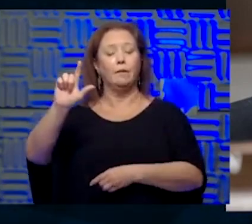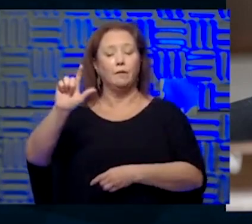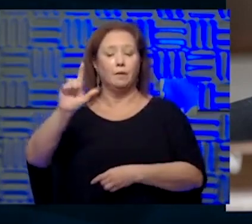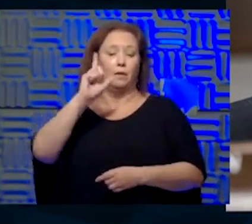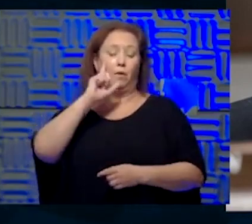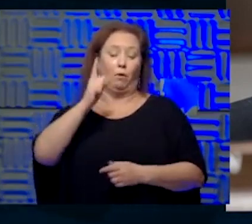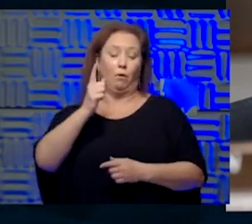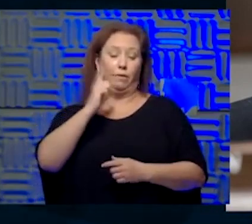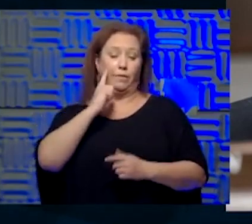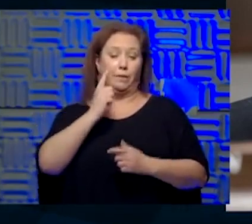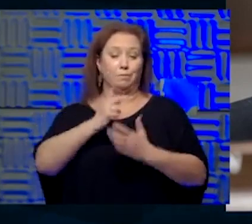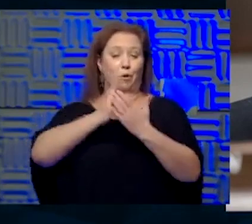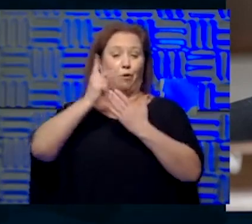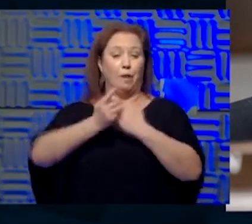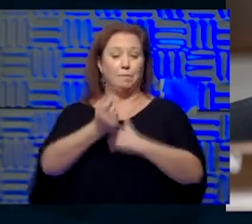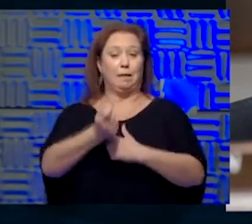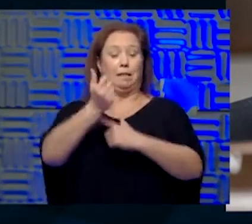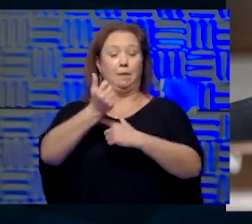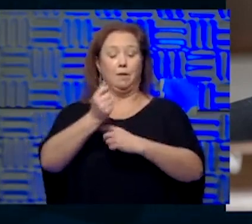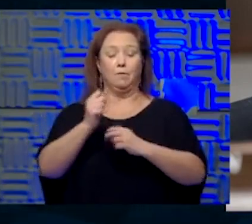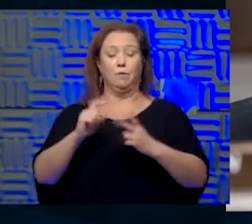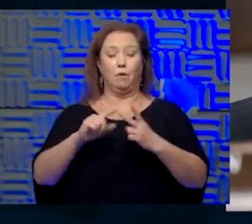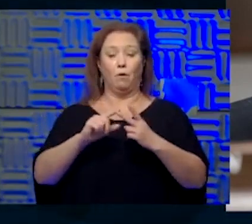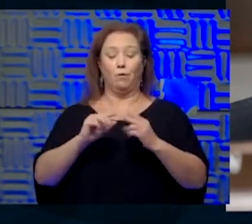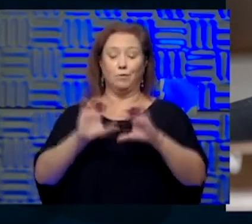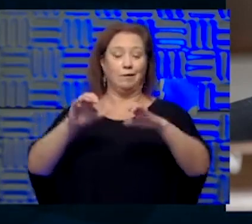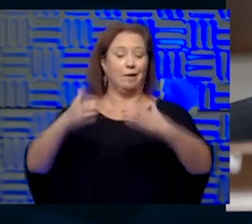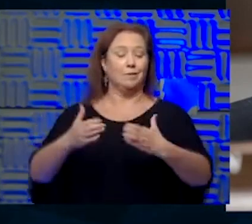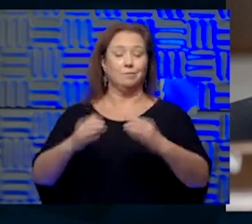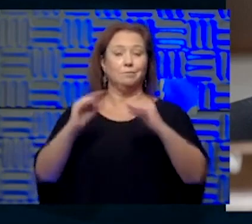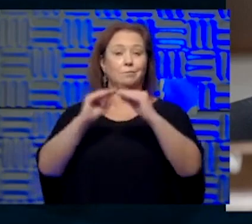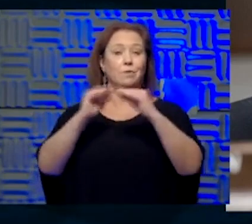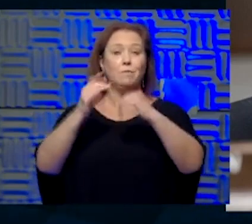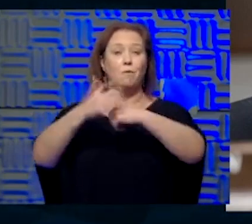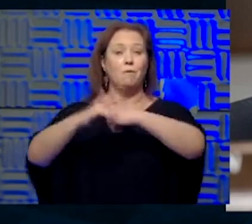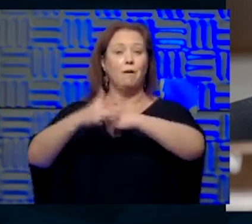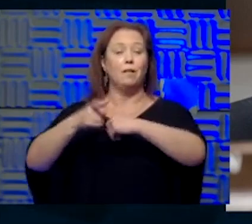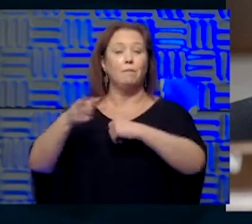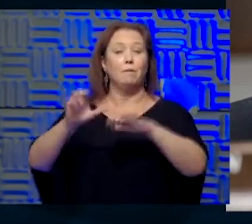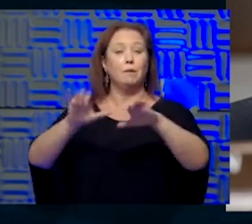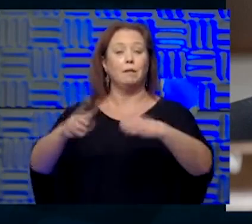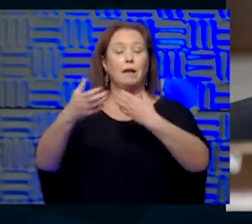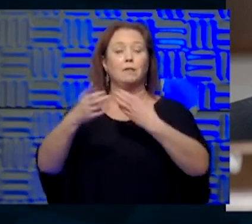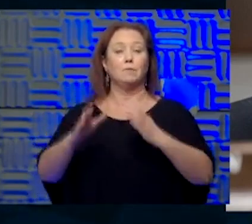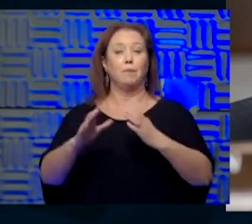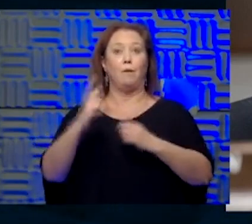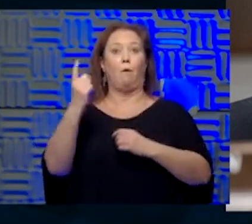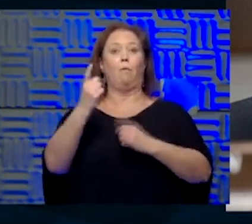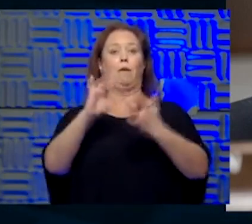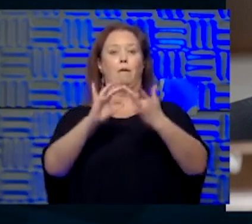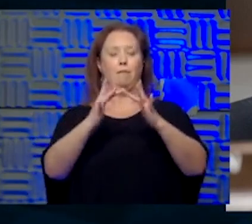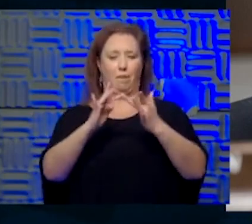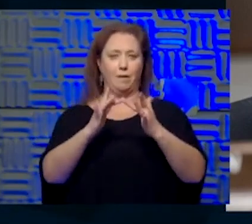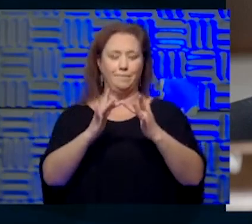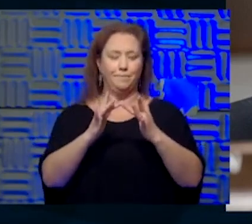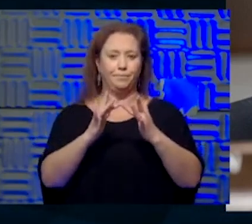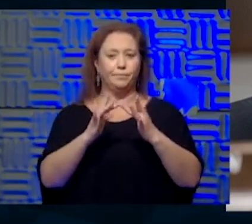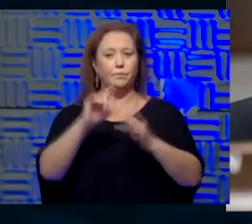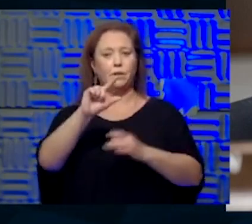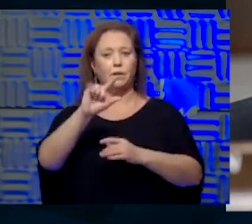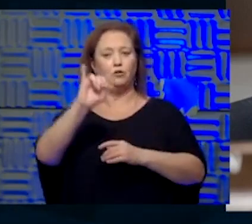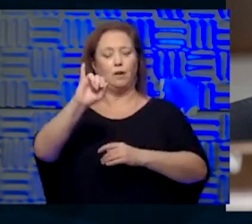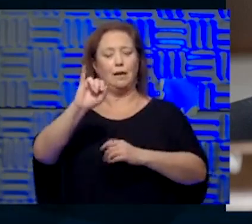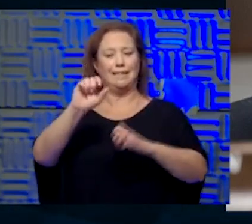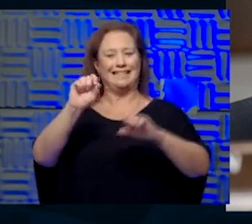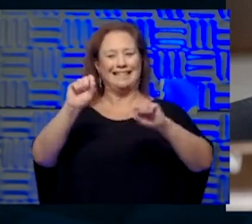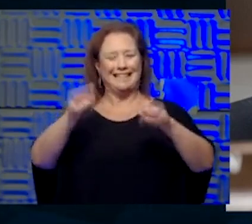the program, or those classes are no longer available in the classroom, but only online. Those GIs can still